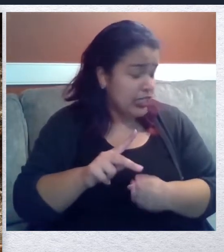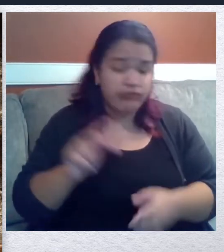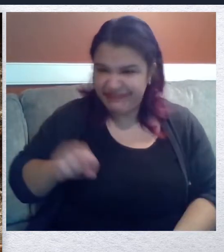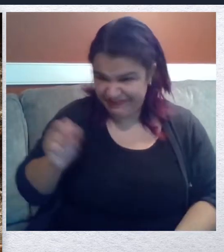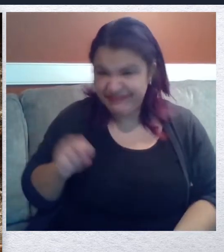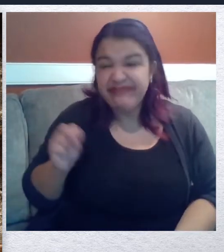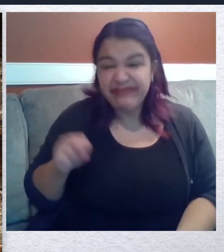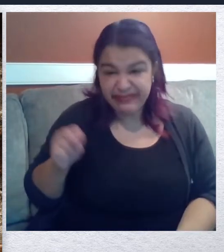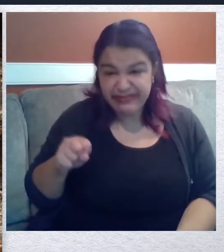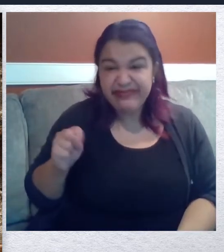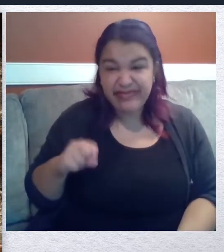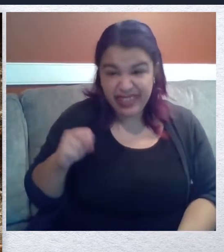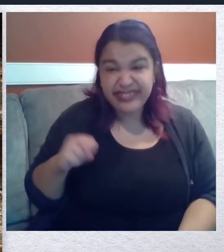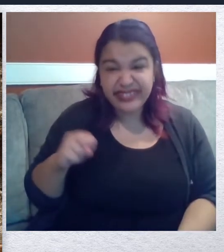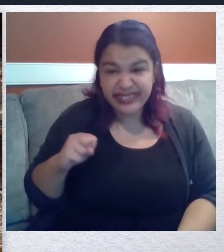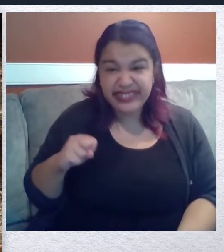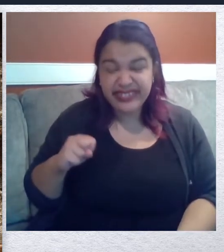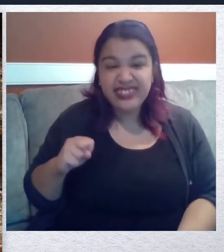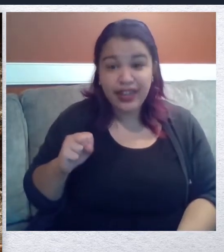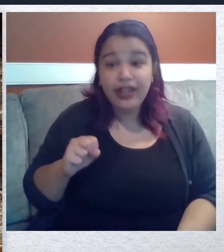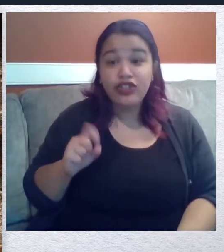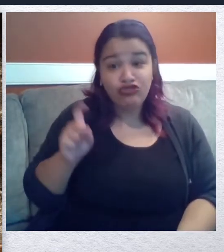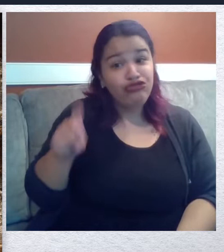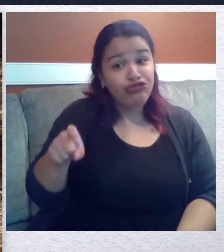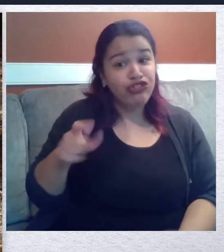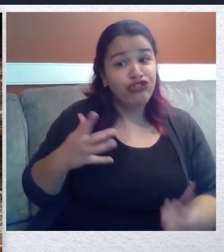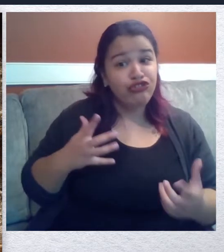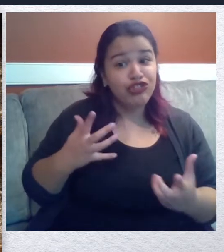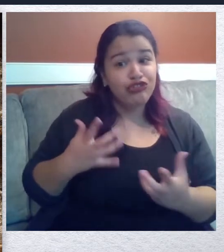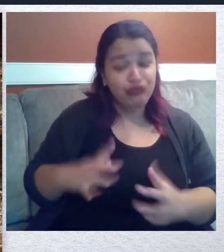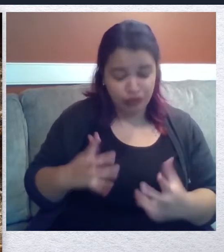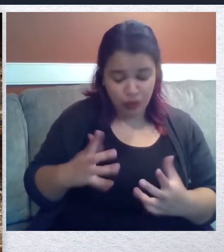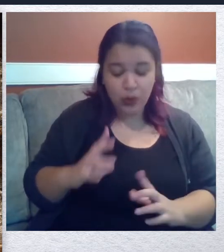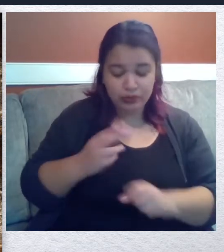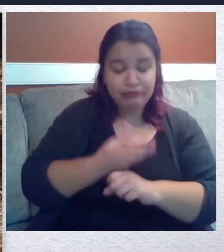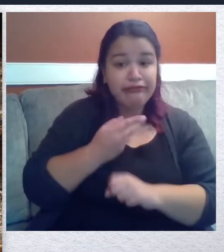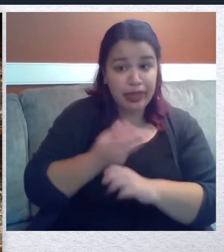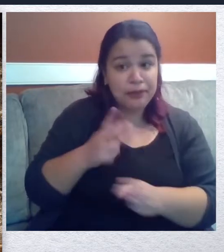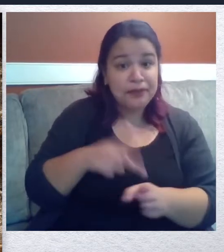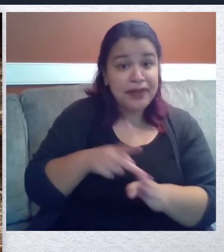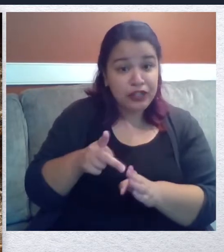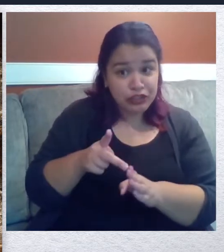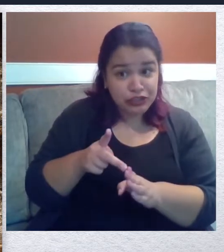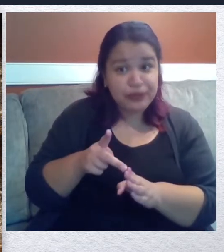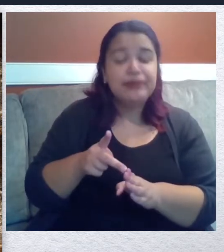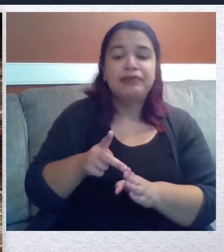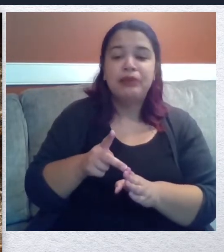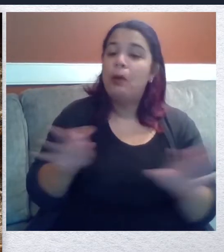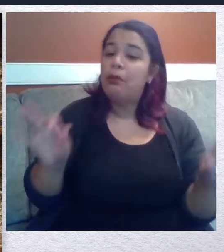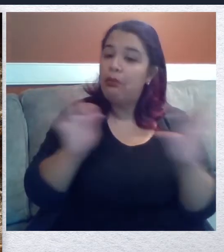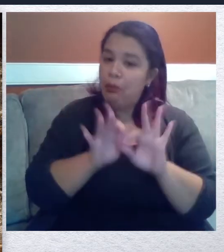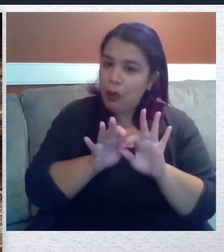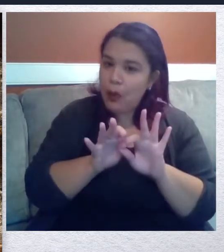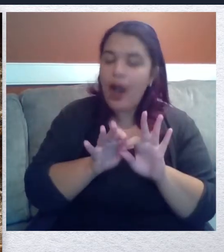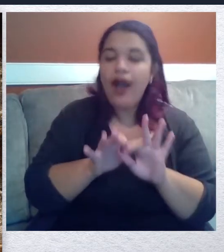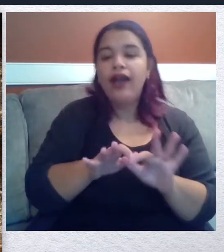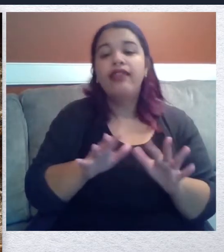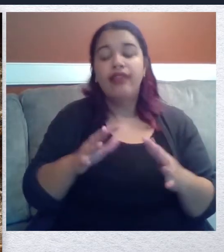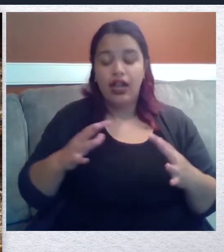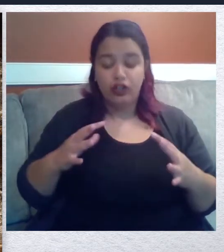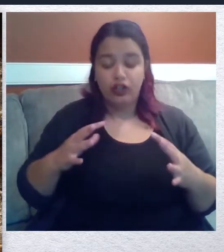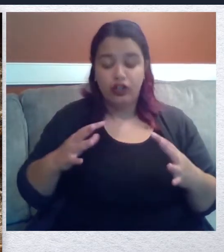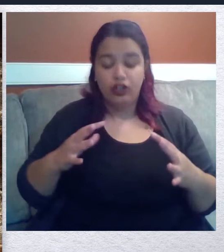to consider when interviewing virtually. Yes, you want to make sure you are wearing a clean, unwrinkled